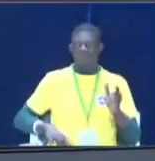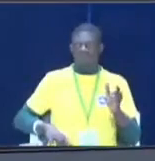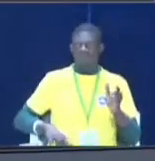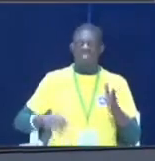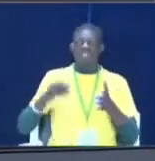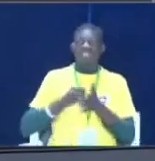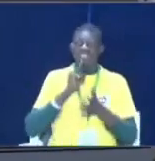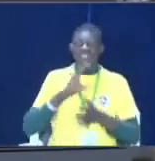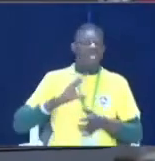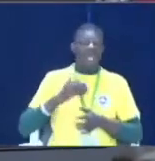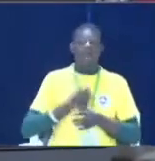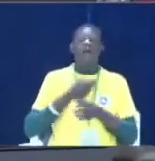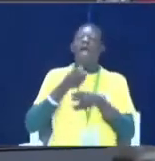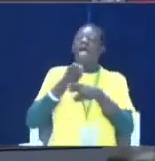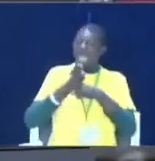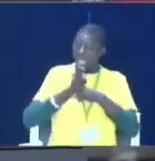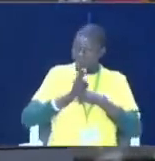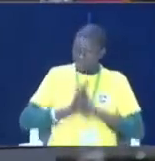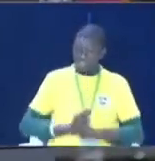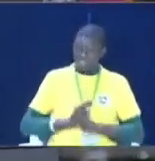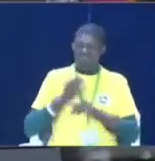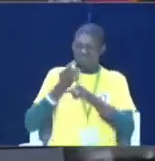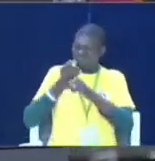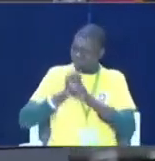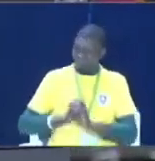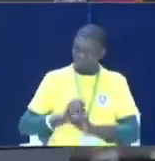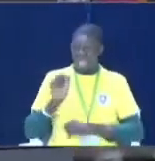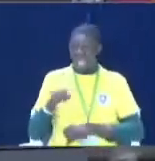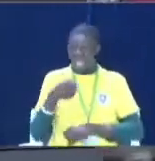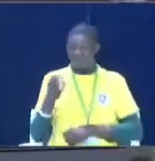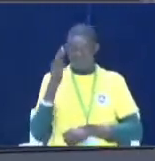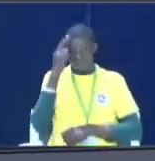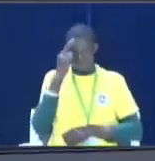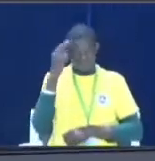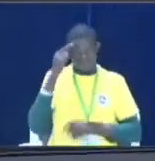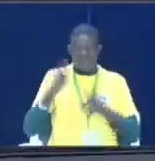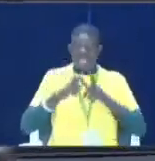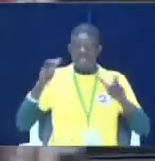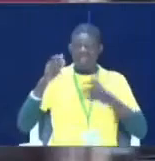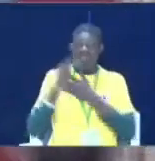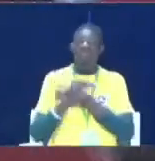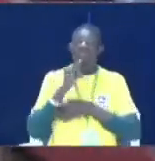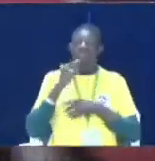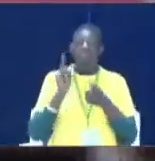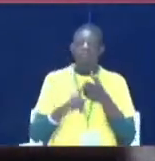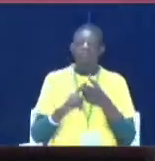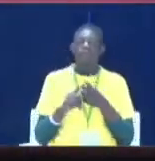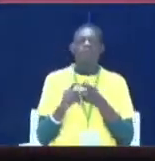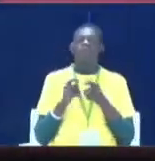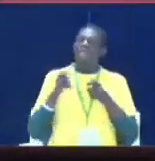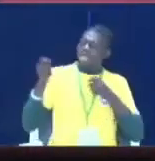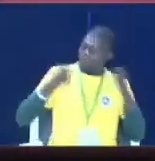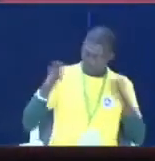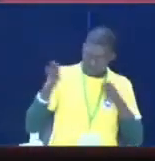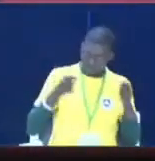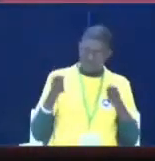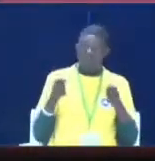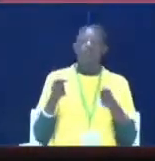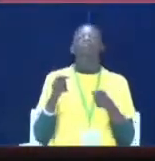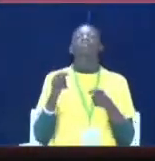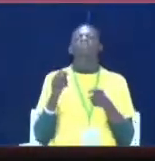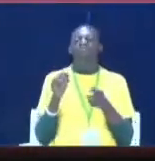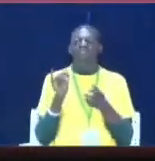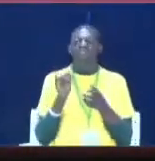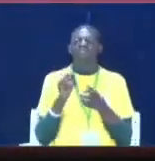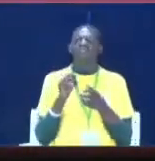It is our heritage. Another reason for enlargement is to exert dominion. That Genesis chapter 1 from verse 26